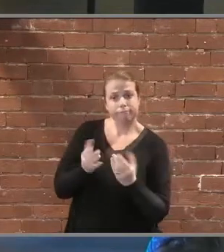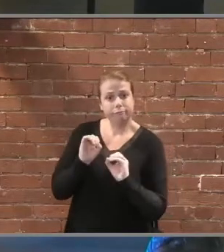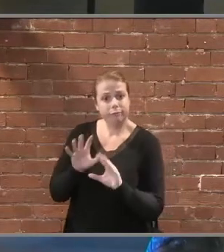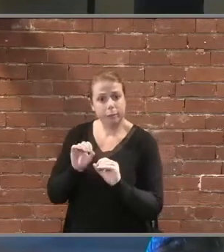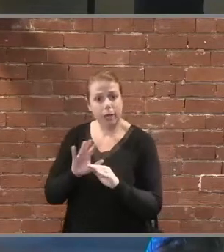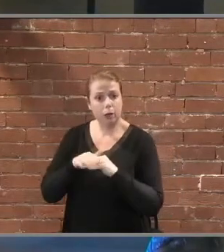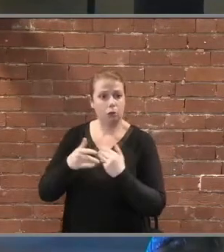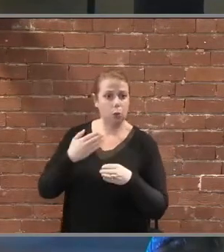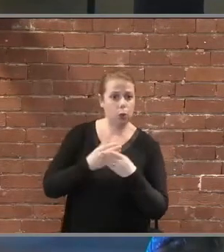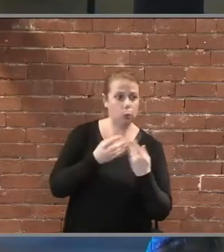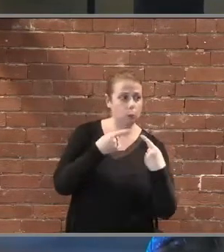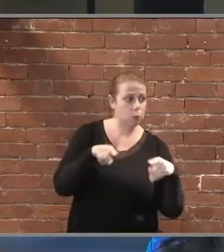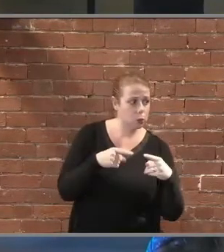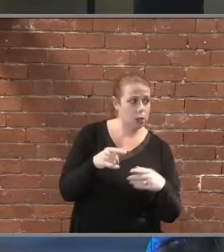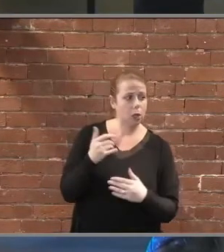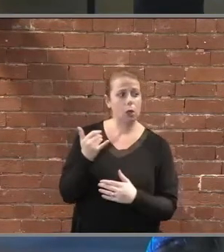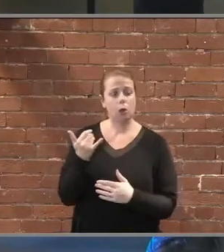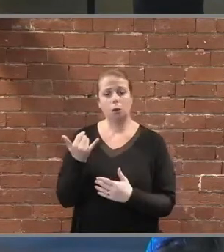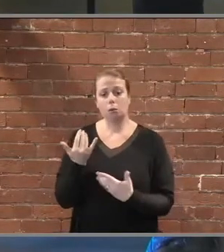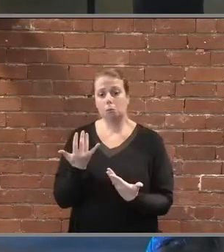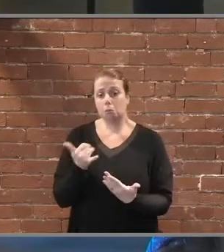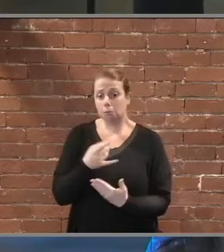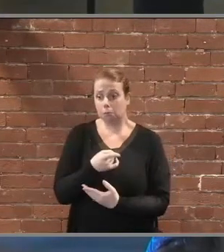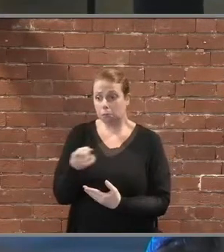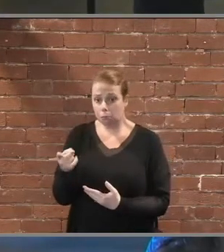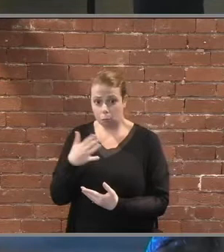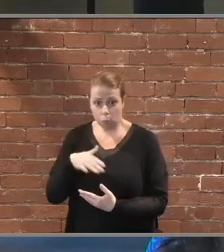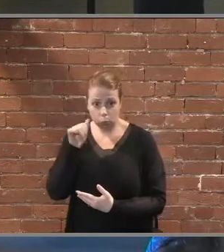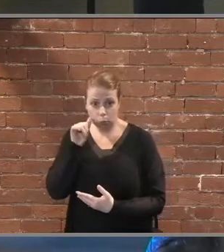to work with music that you might have for them?